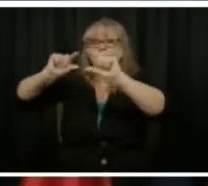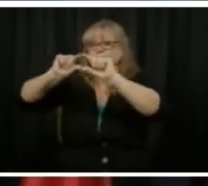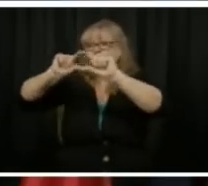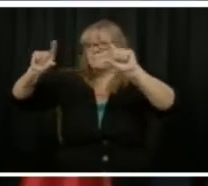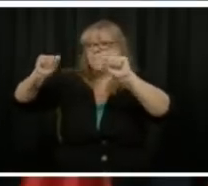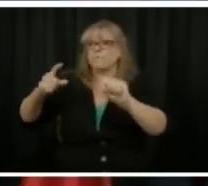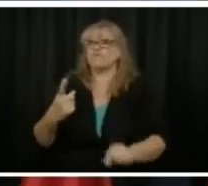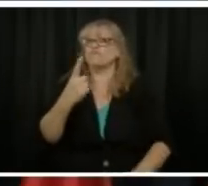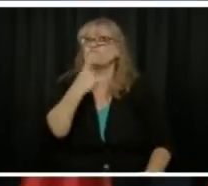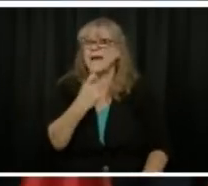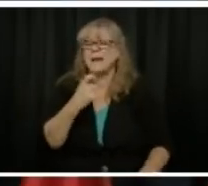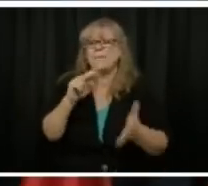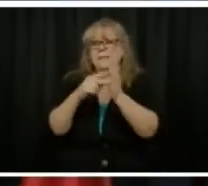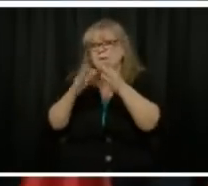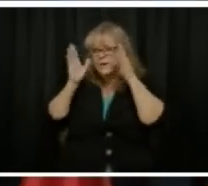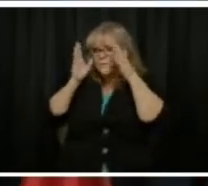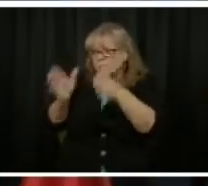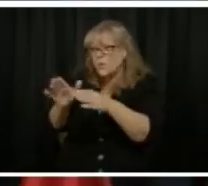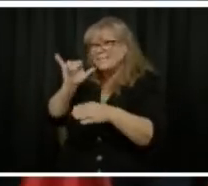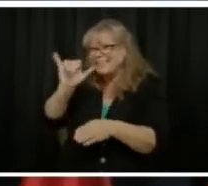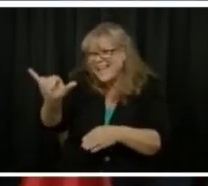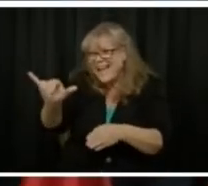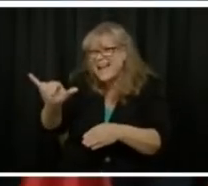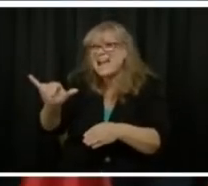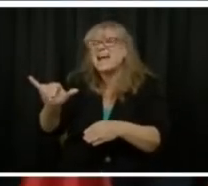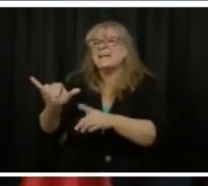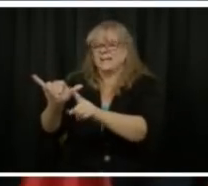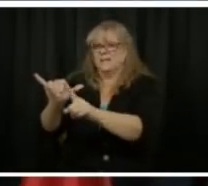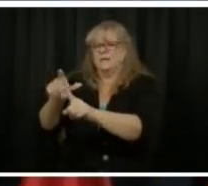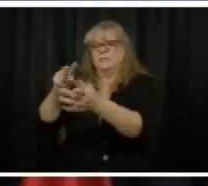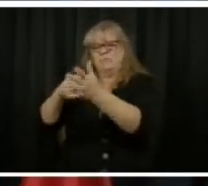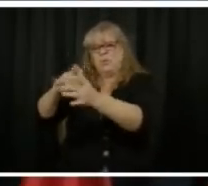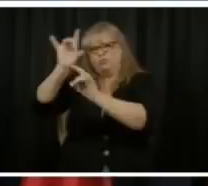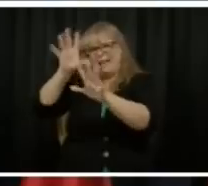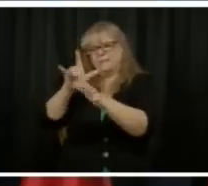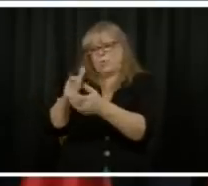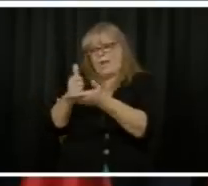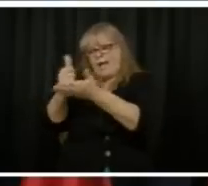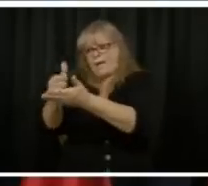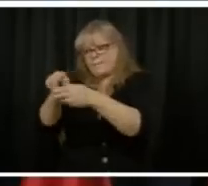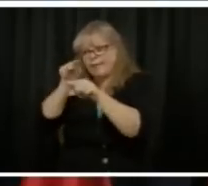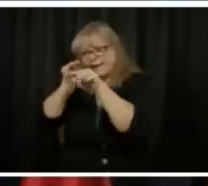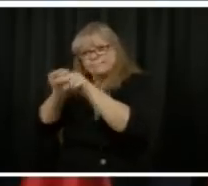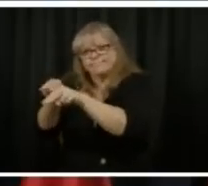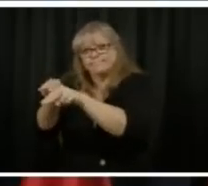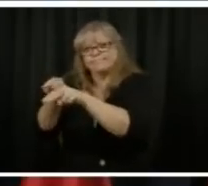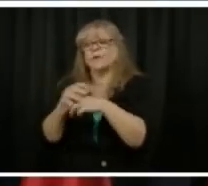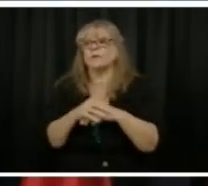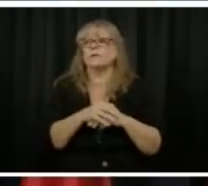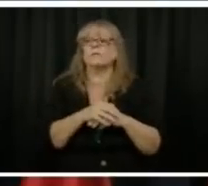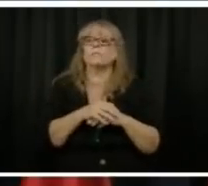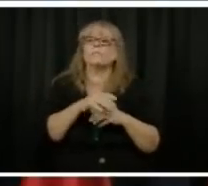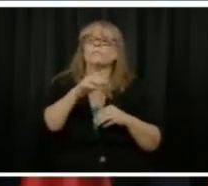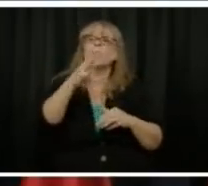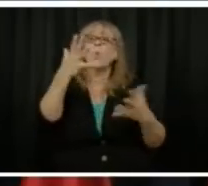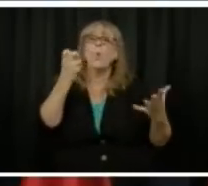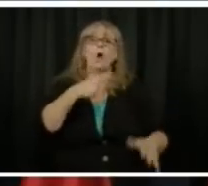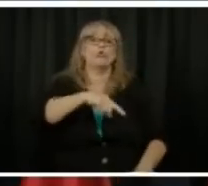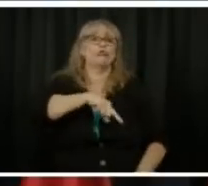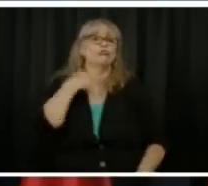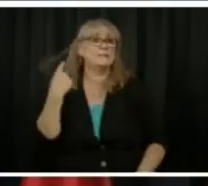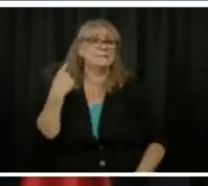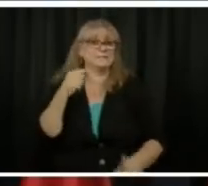window of time. What is at stake is our economic stability, as every day of a stay-home order is